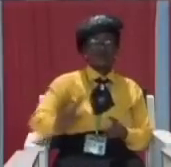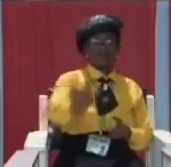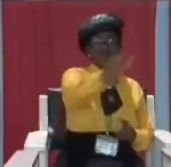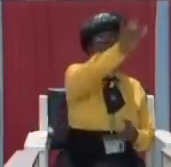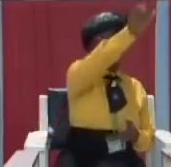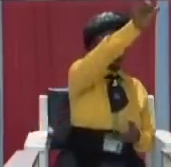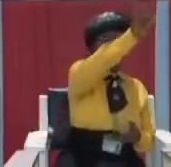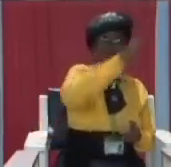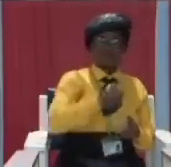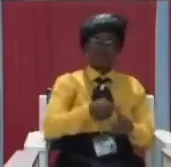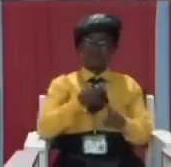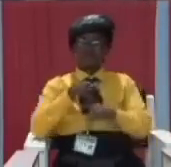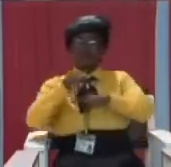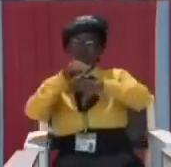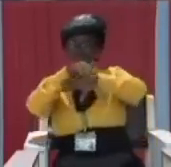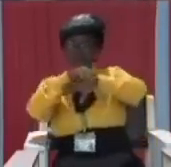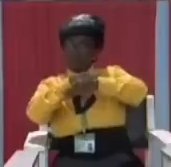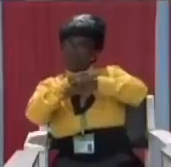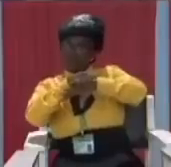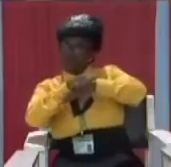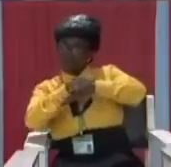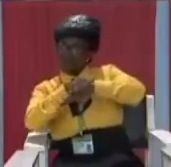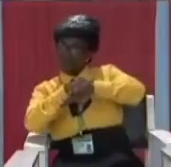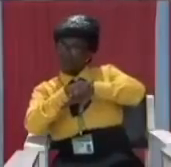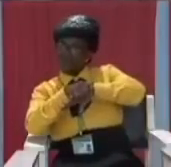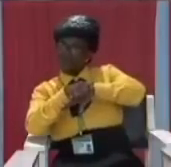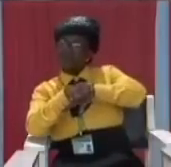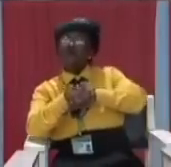shall we say, to somewhere in America,